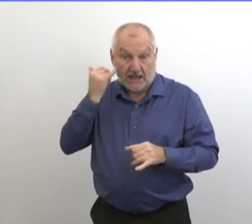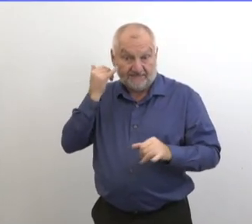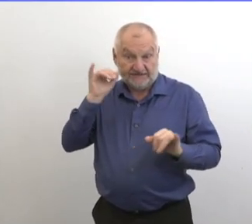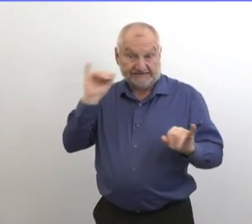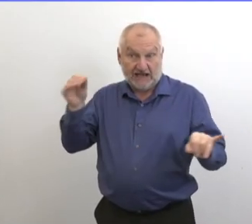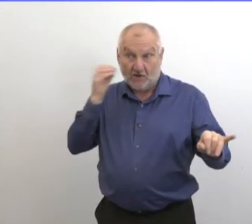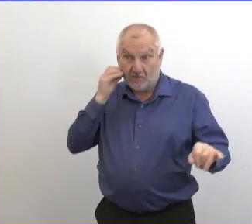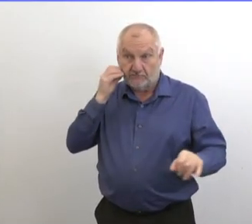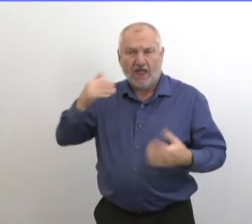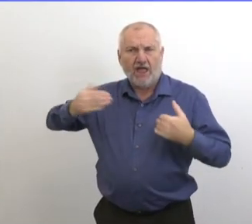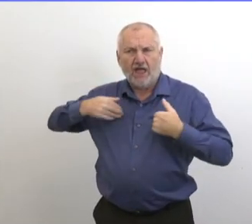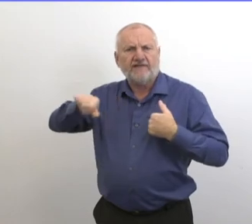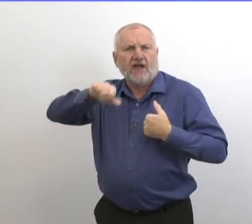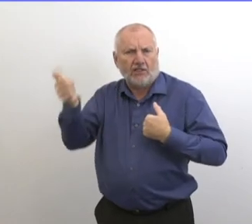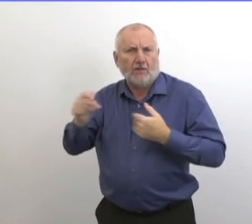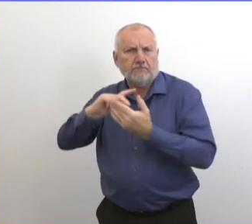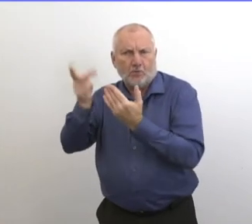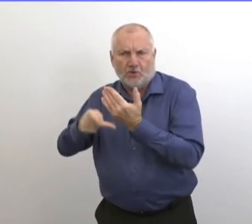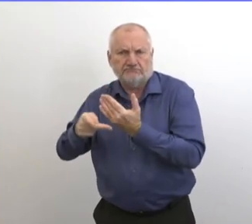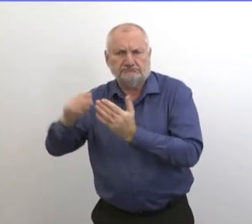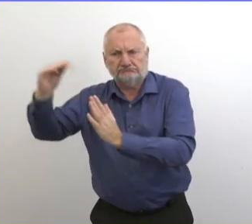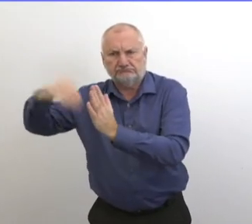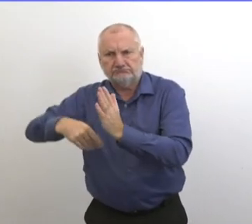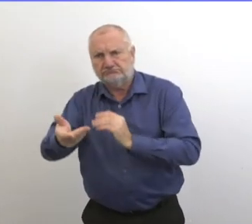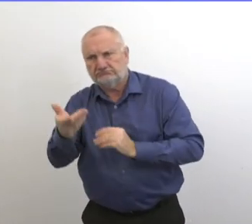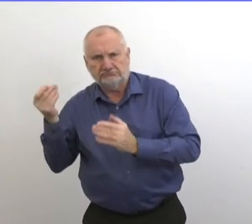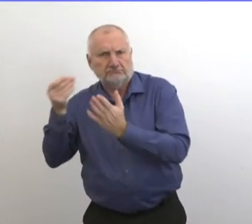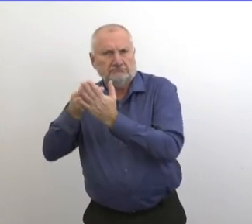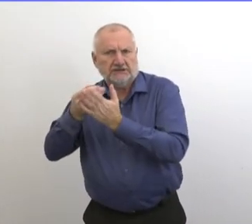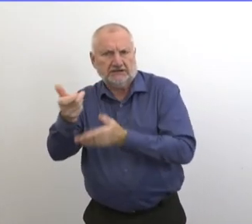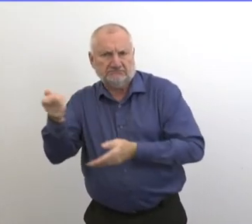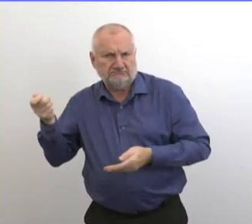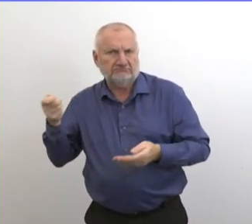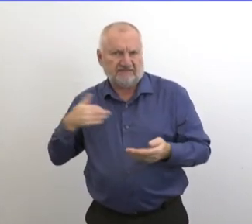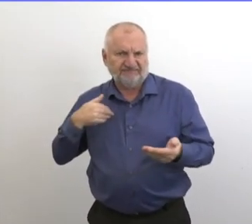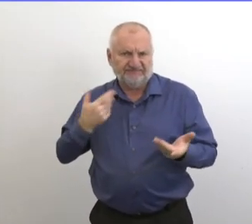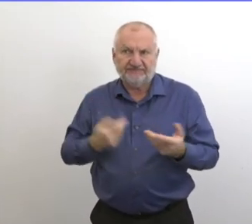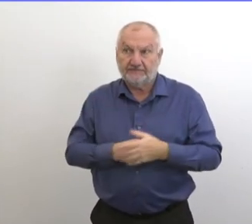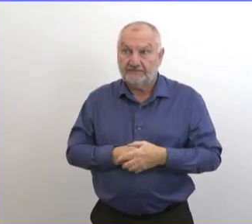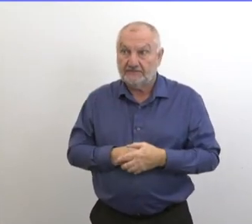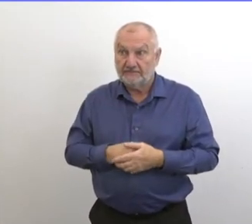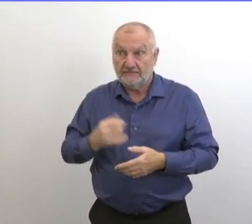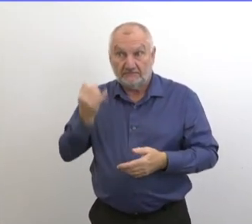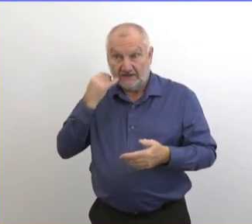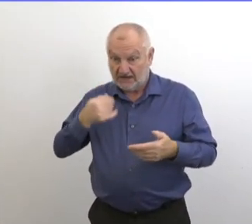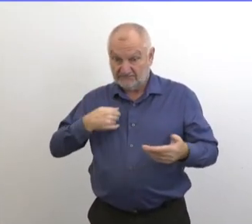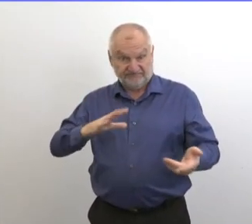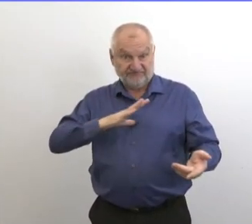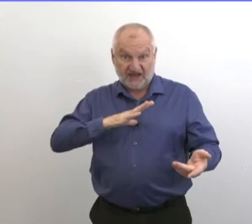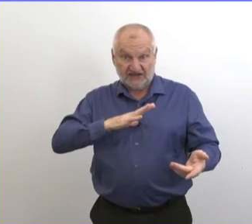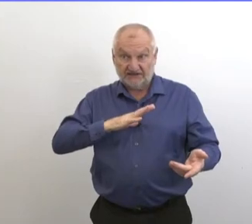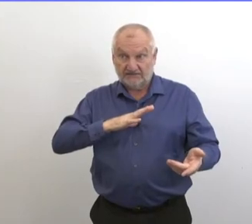this is a program for those that are working in these congregate care settings.